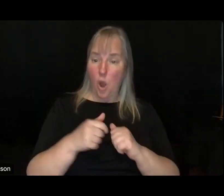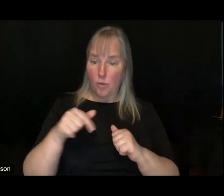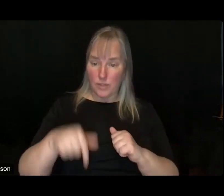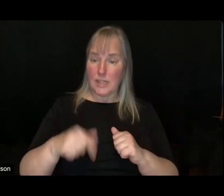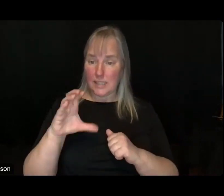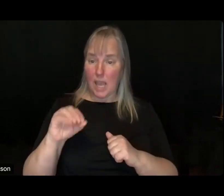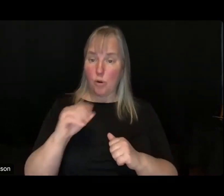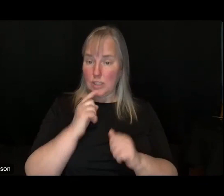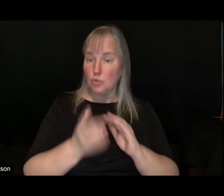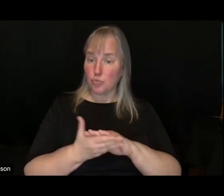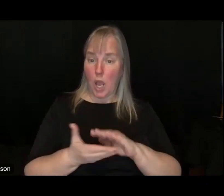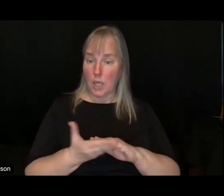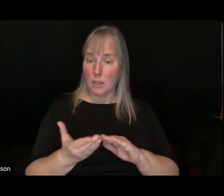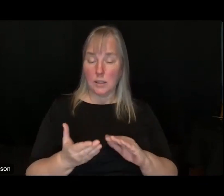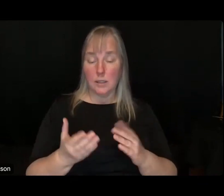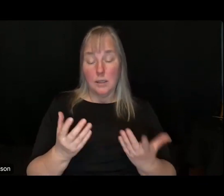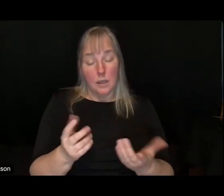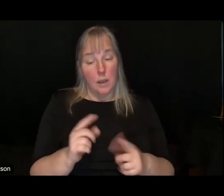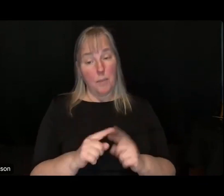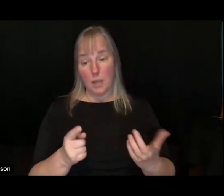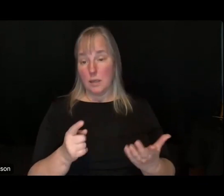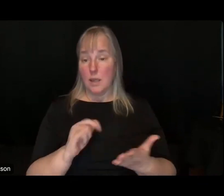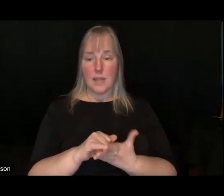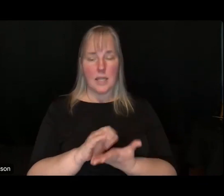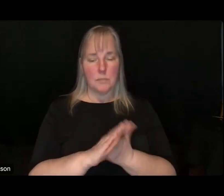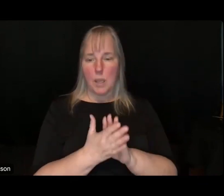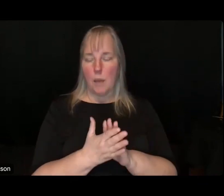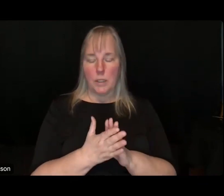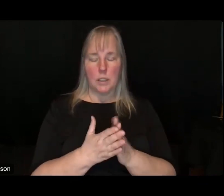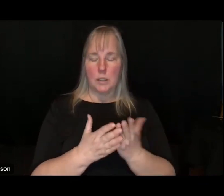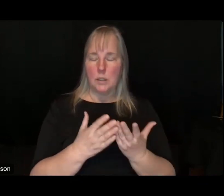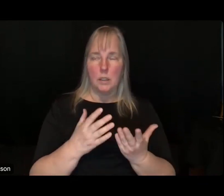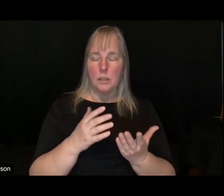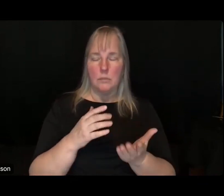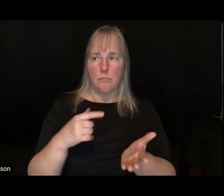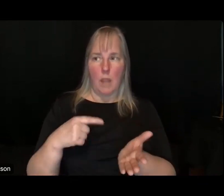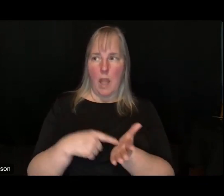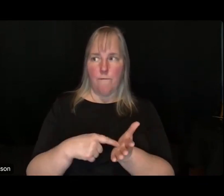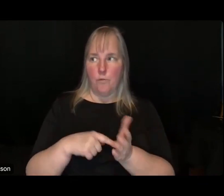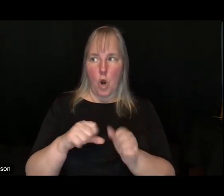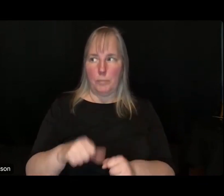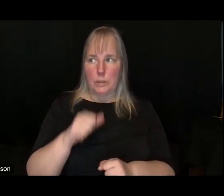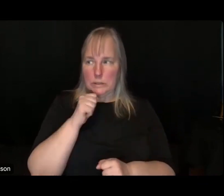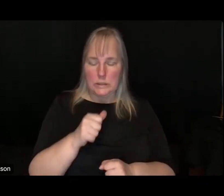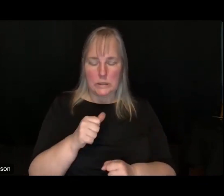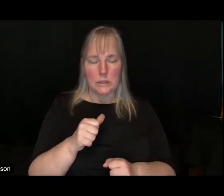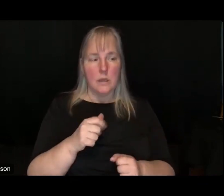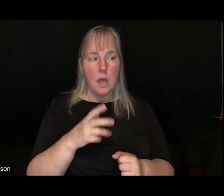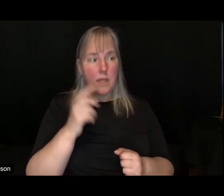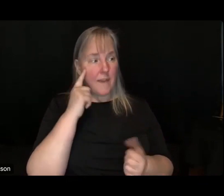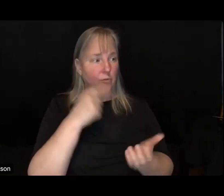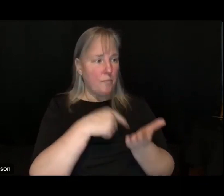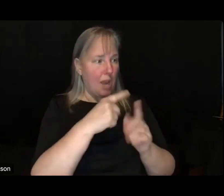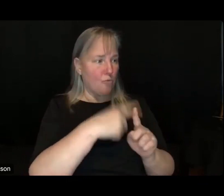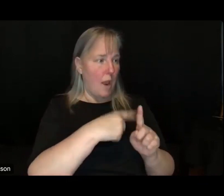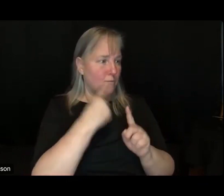and but it's becoming unaffordable now. If they have to pay rent for a 3-bedroom